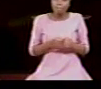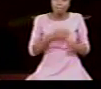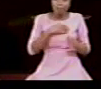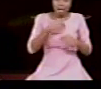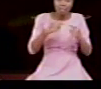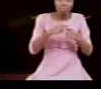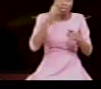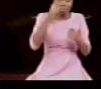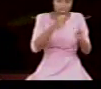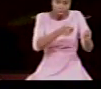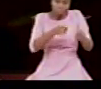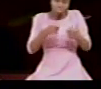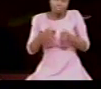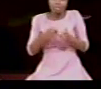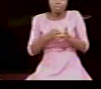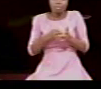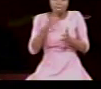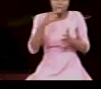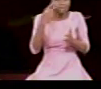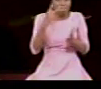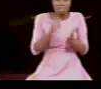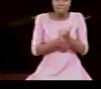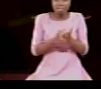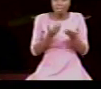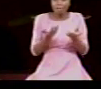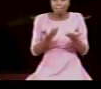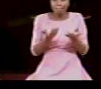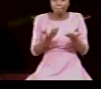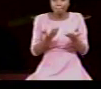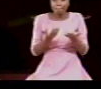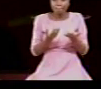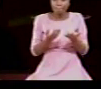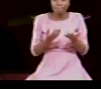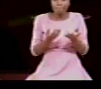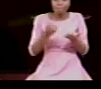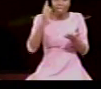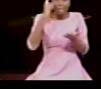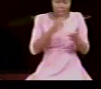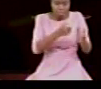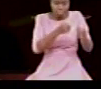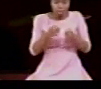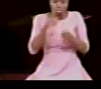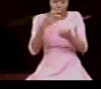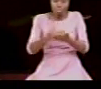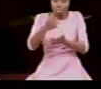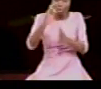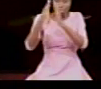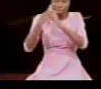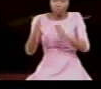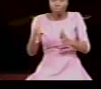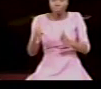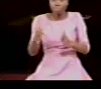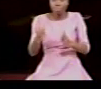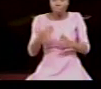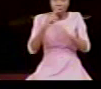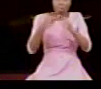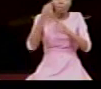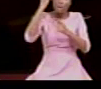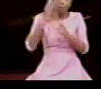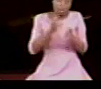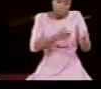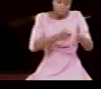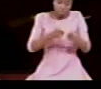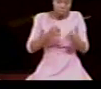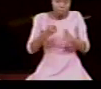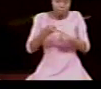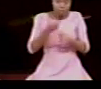withdraw it, you sell your car. When he withdraws it, you sell your house. When God withdraws it from